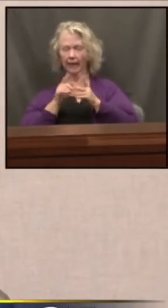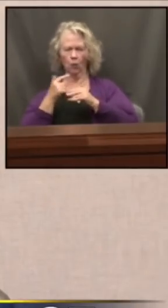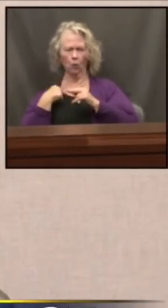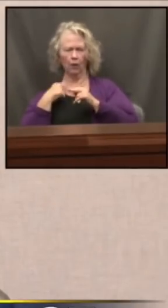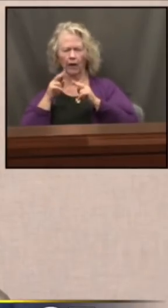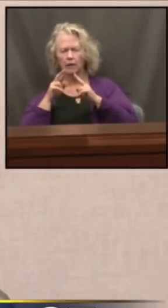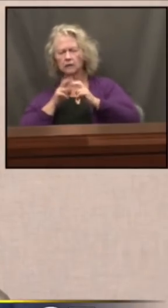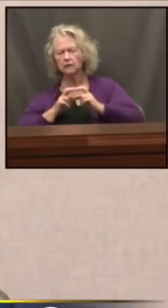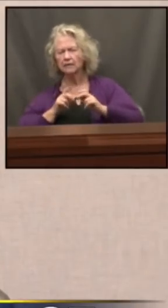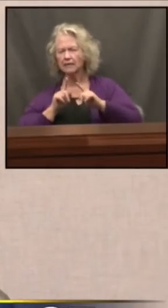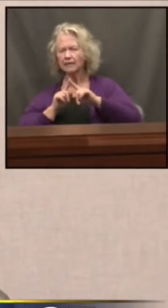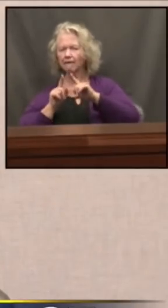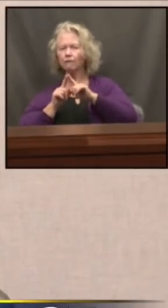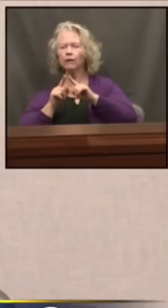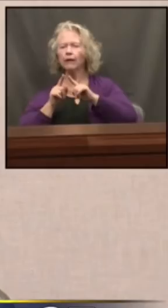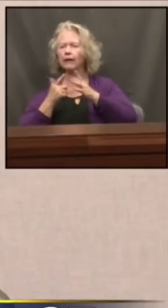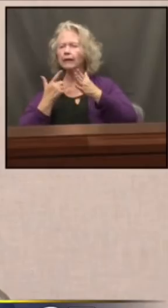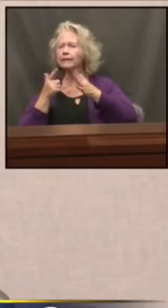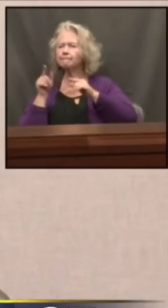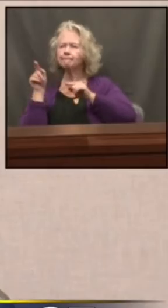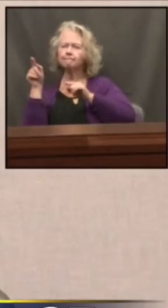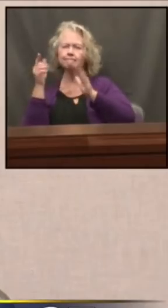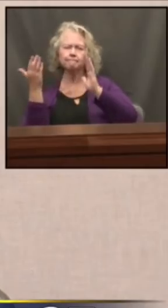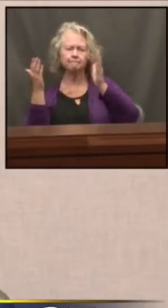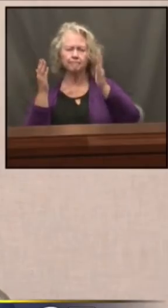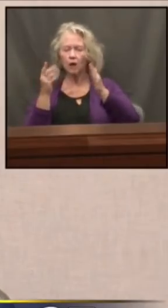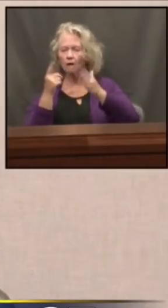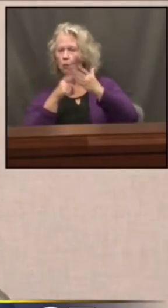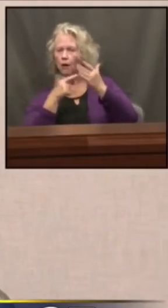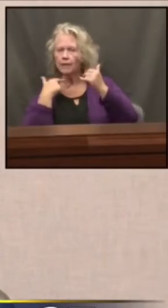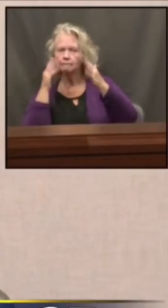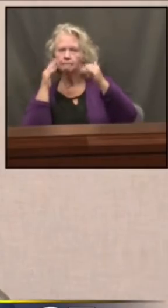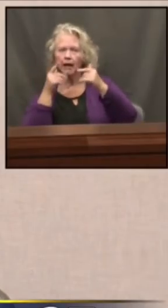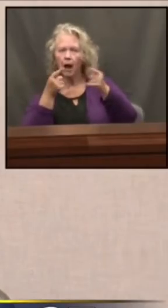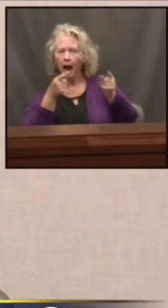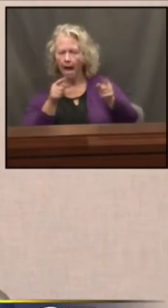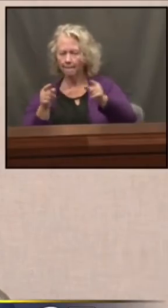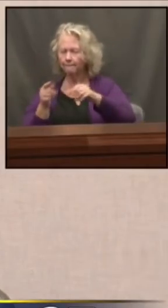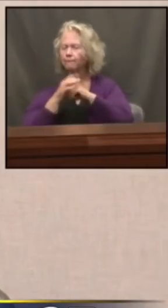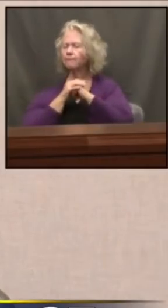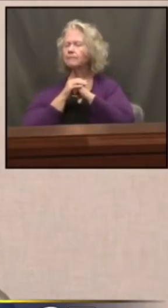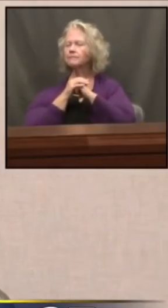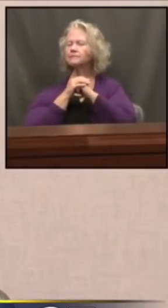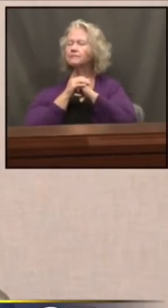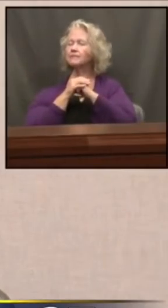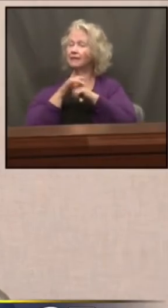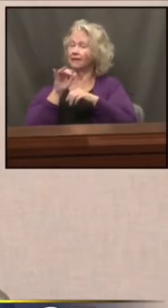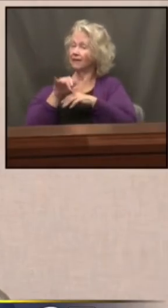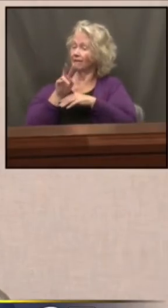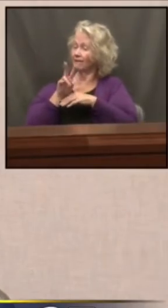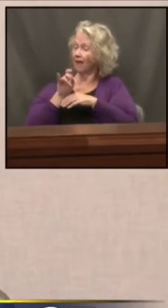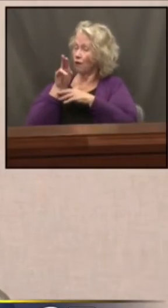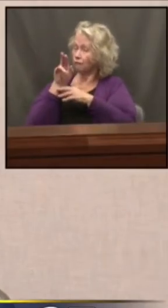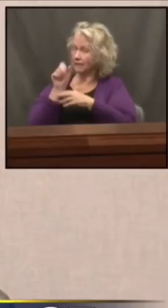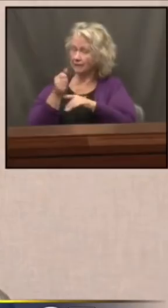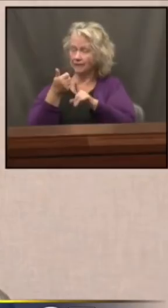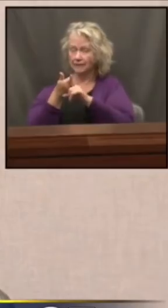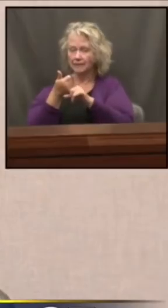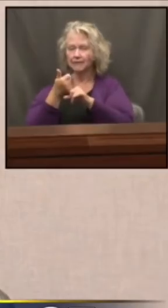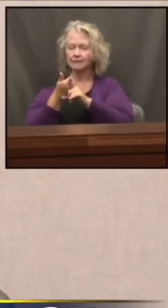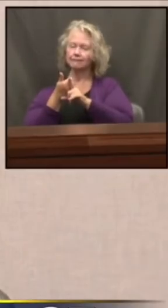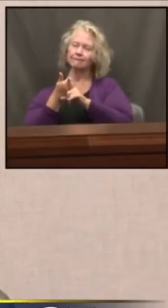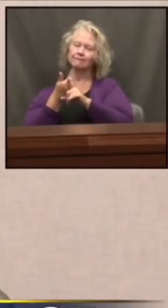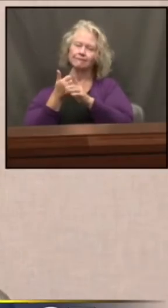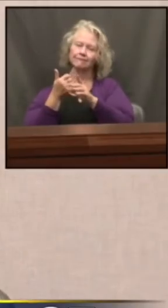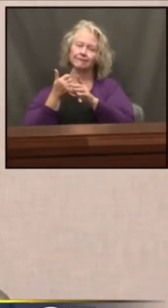lot of different models in terms of what was going to happen. And, you know, the viruses, in some ways, I often say,